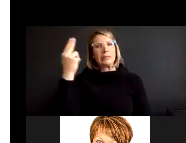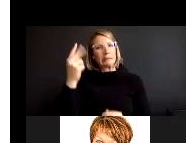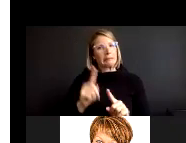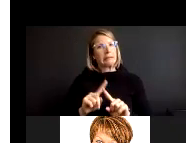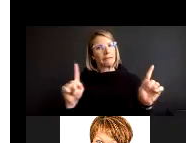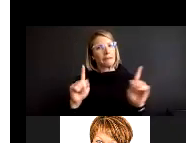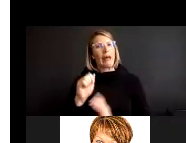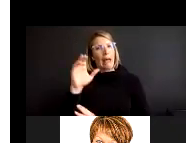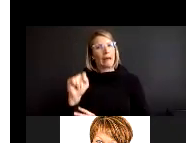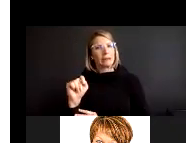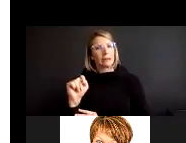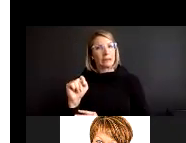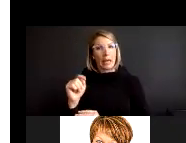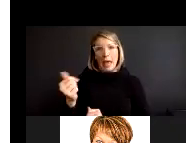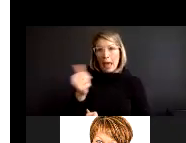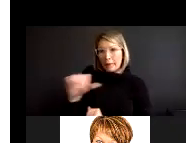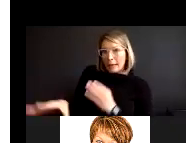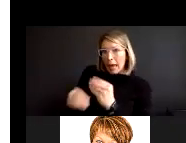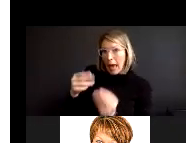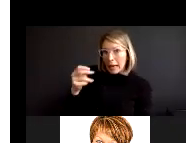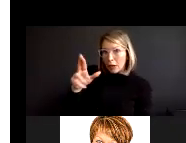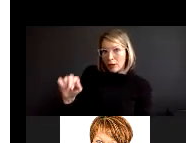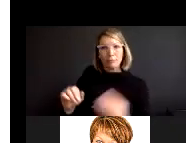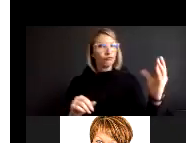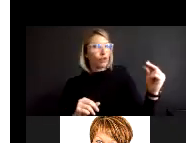Anything to add on that piece, Henry? No, I think that's good. Thanks, Steve.